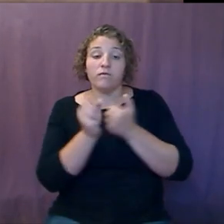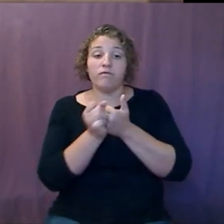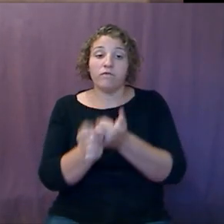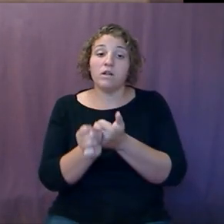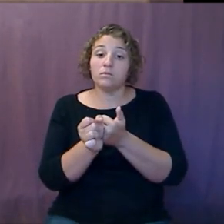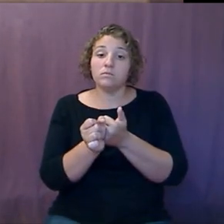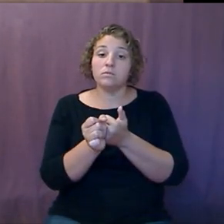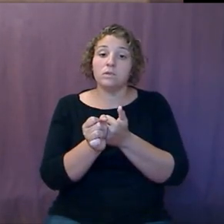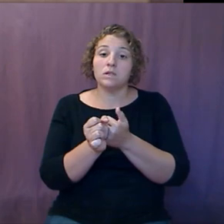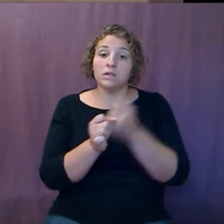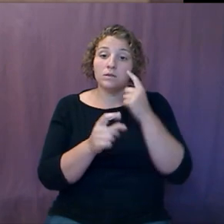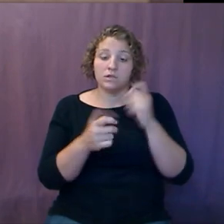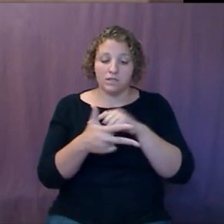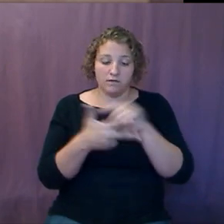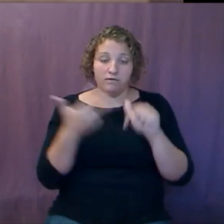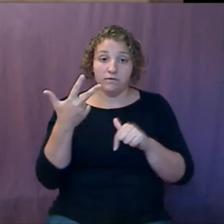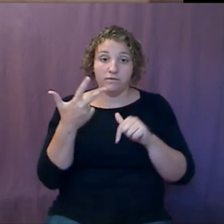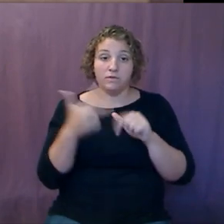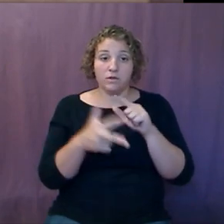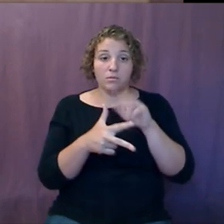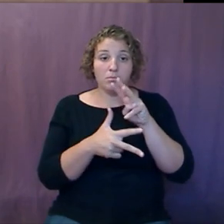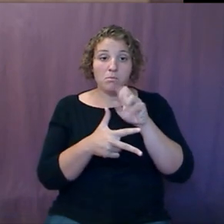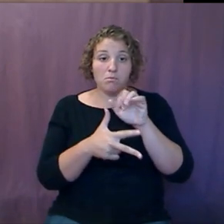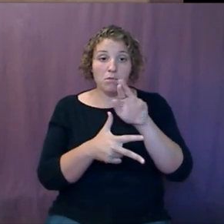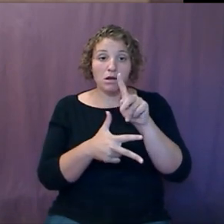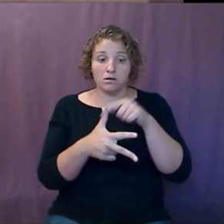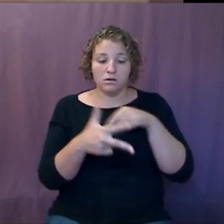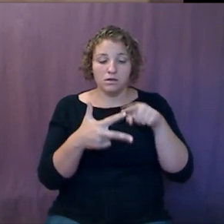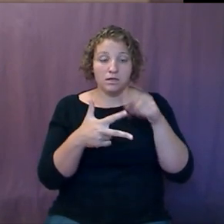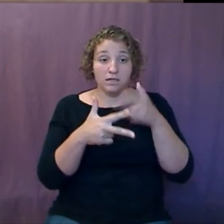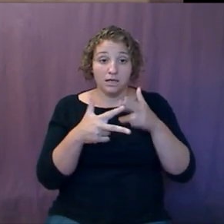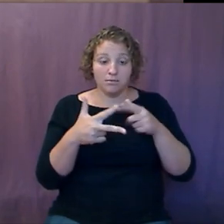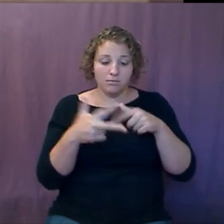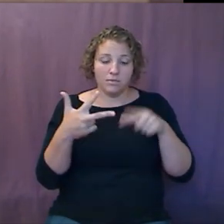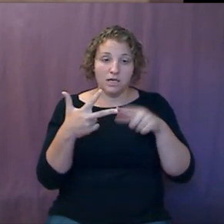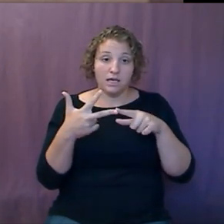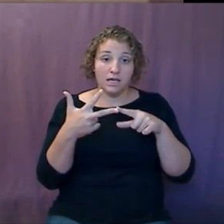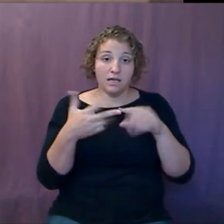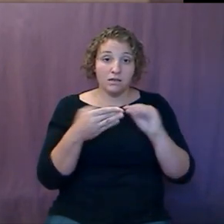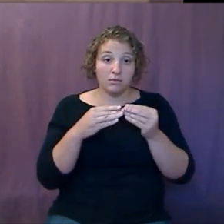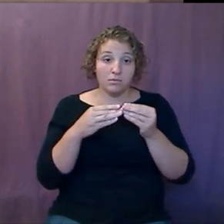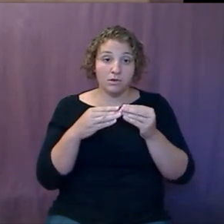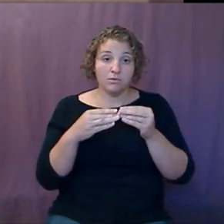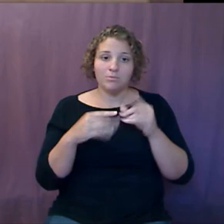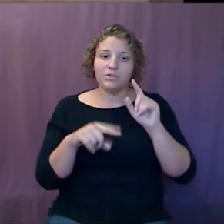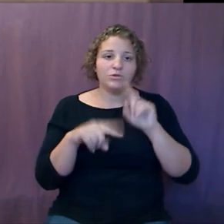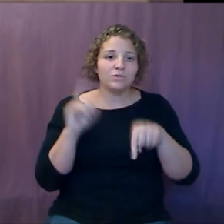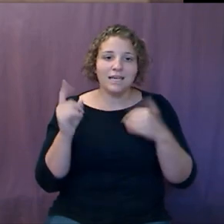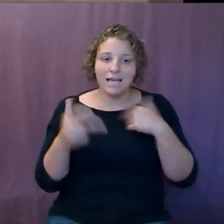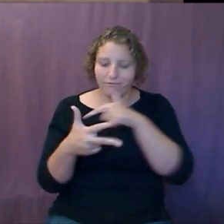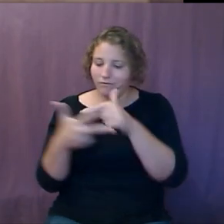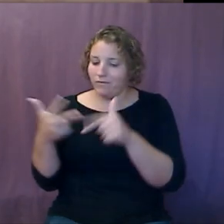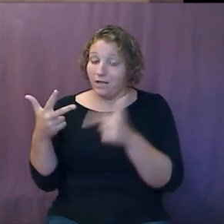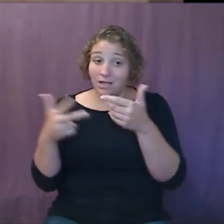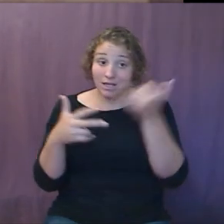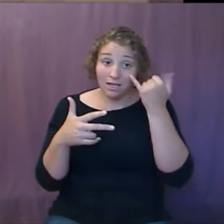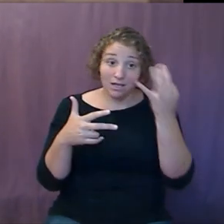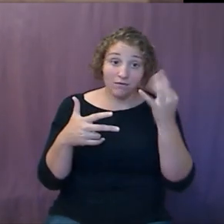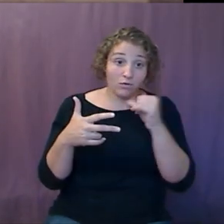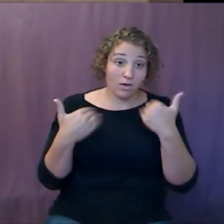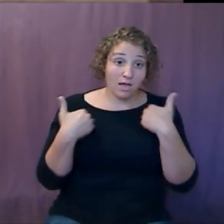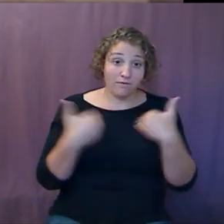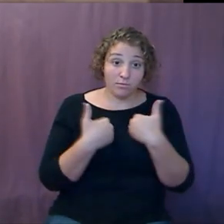name of the beast or the number of his name but you don't get the number until you first get a beast so you don't have to panic you got to